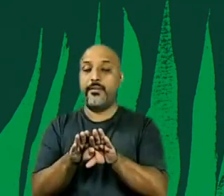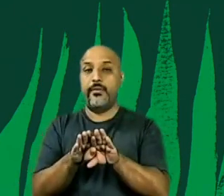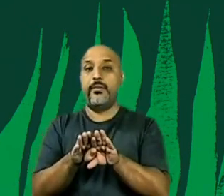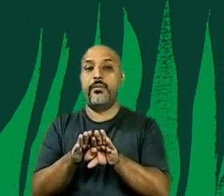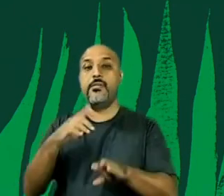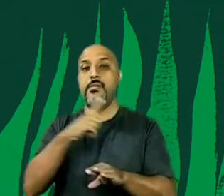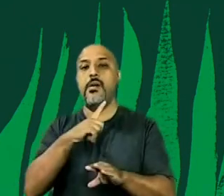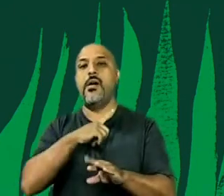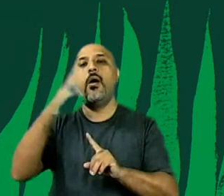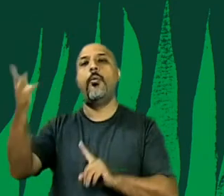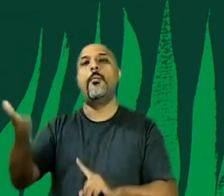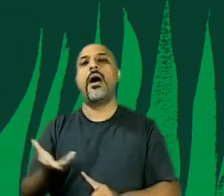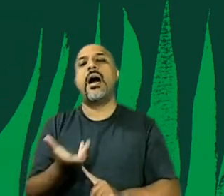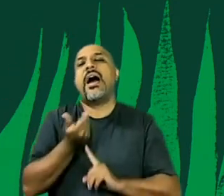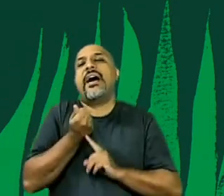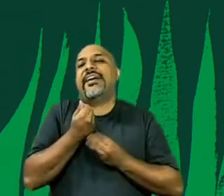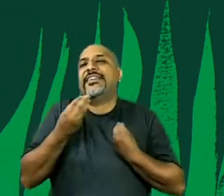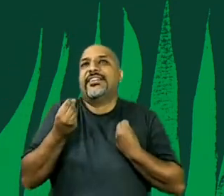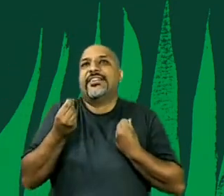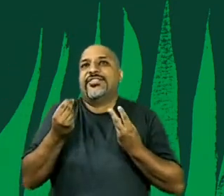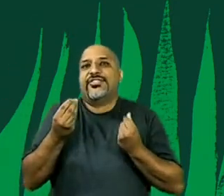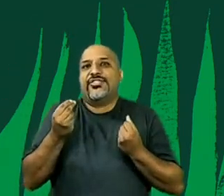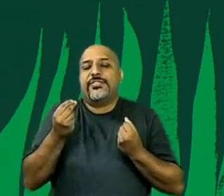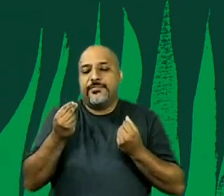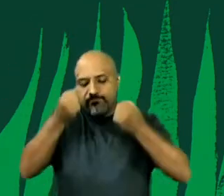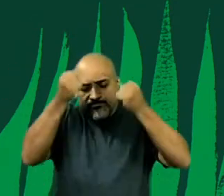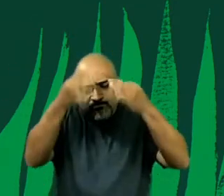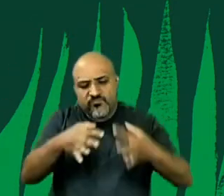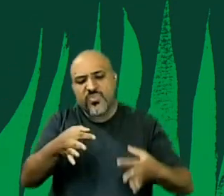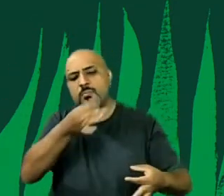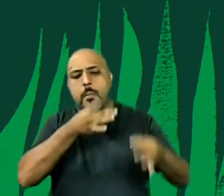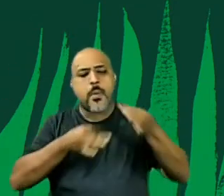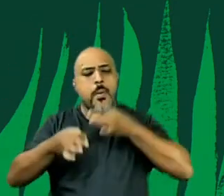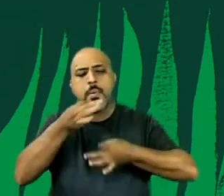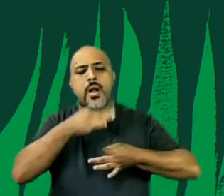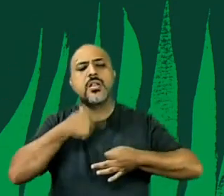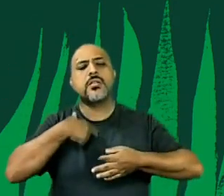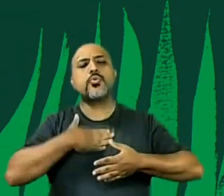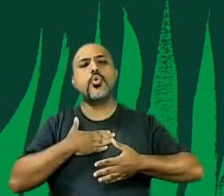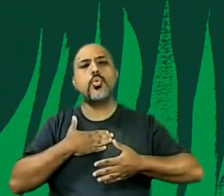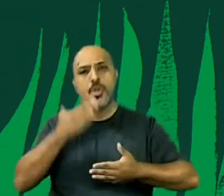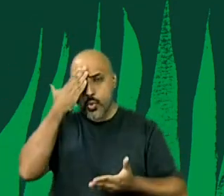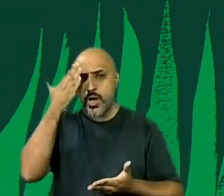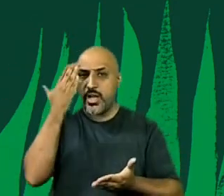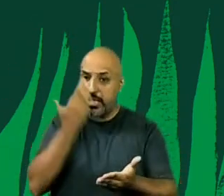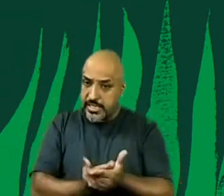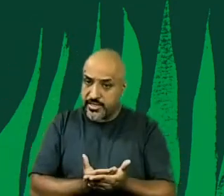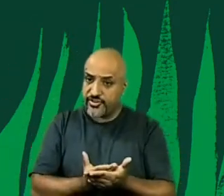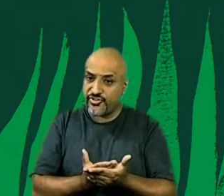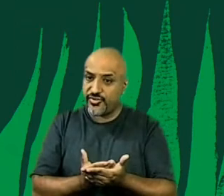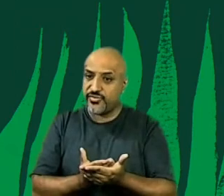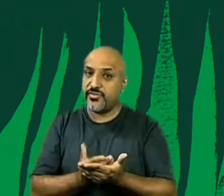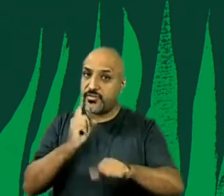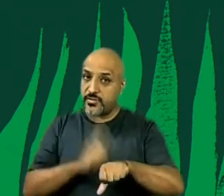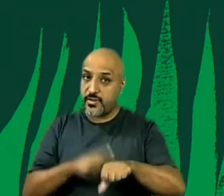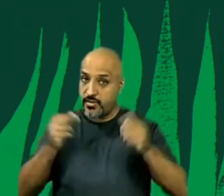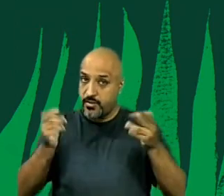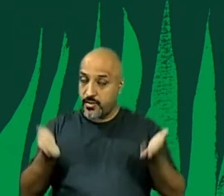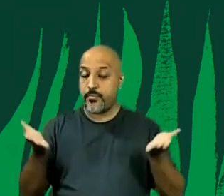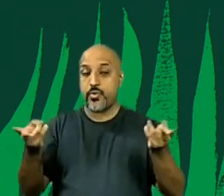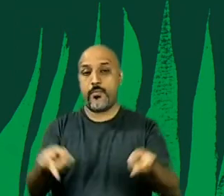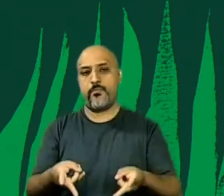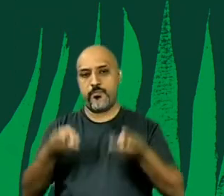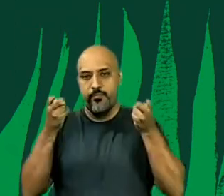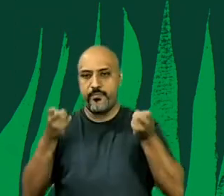to have art, affirmative art of what I, and affirming what I believe in, and at the same time today